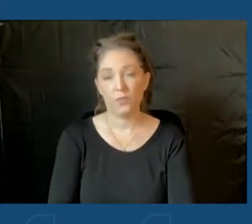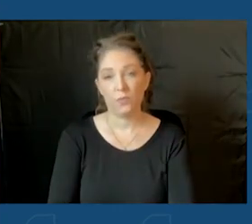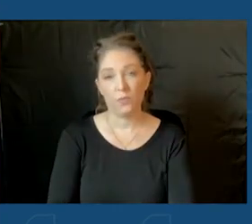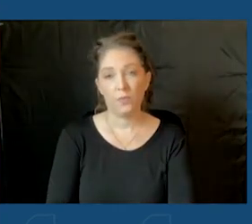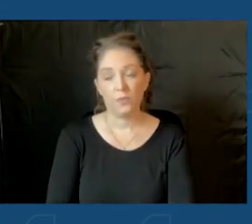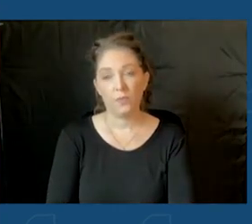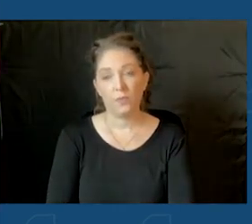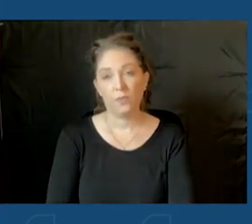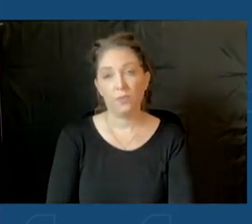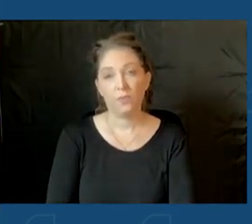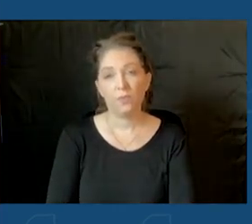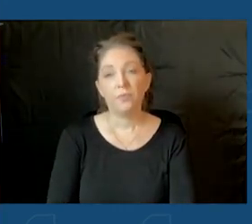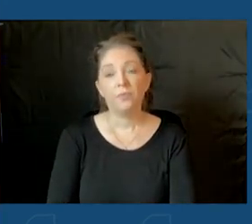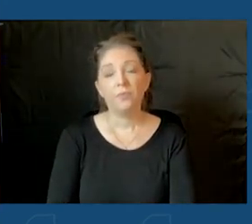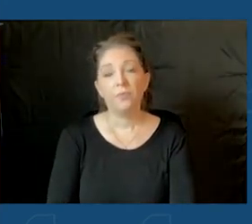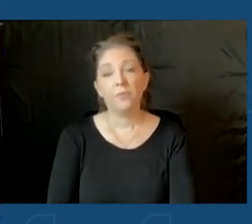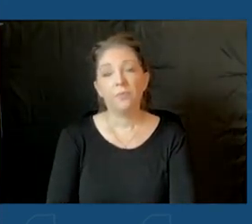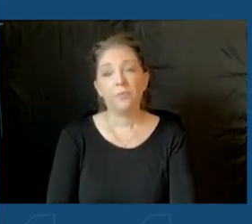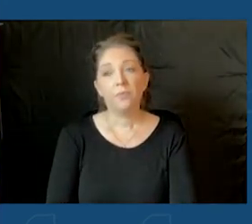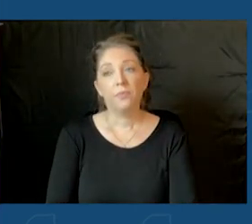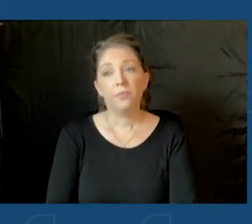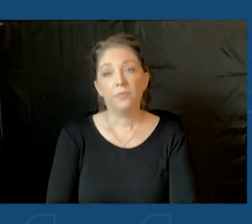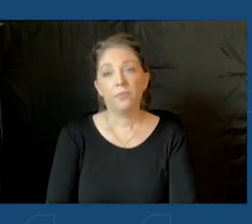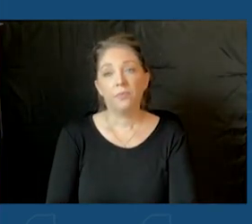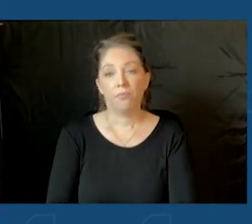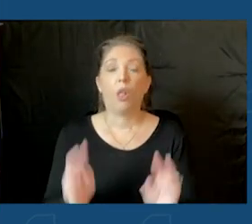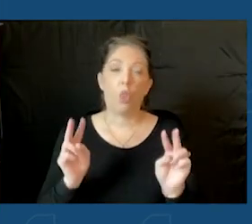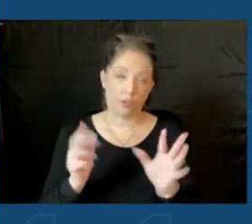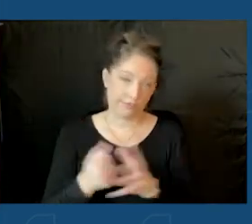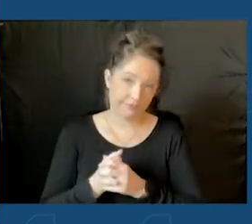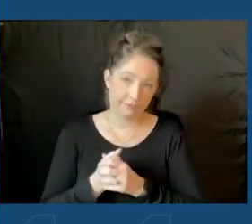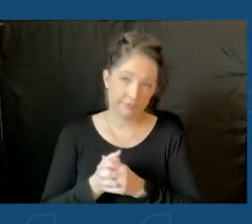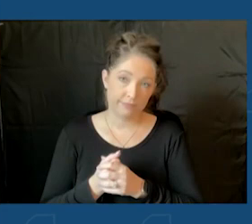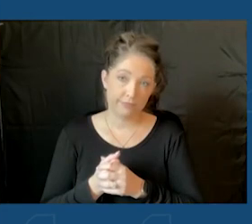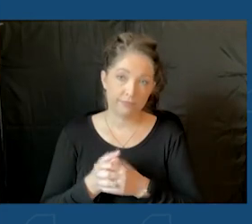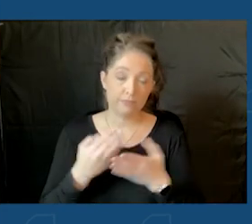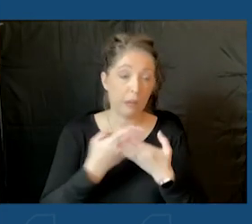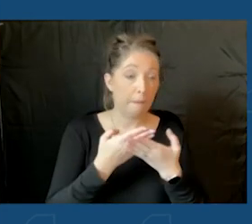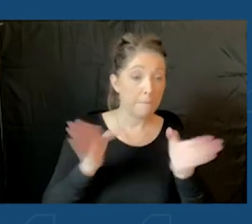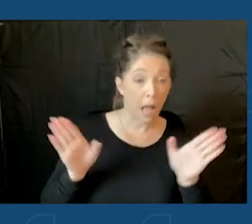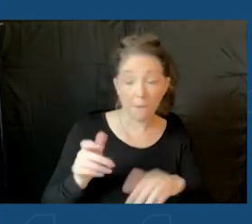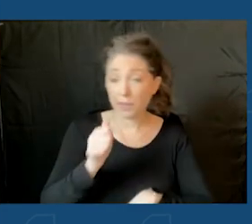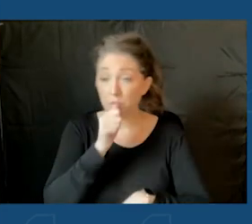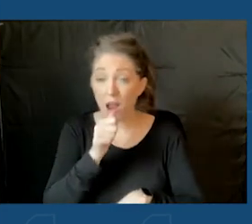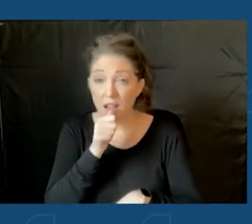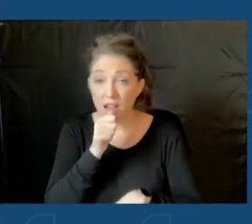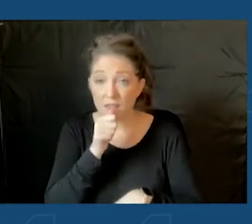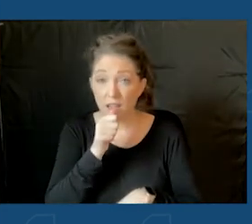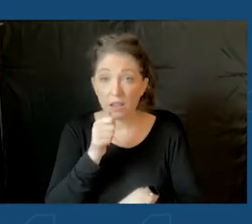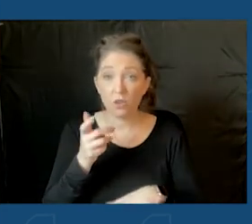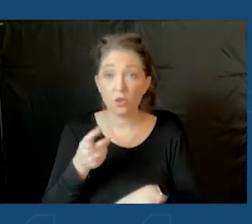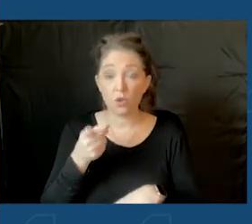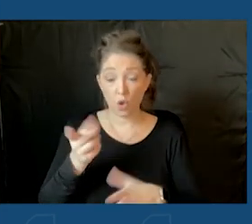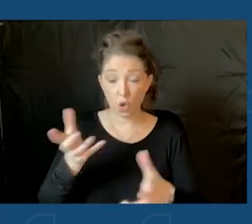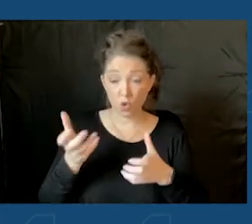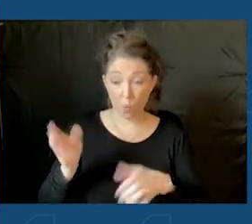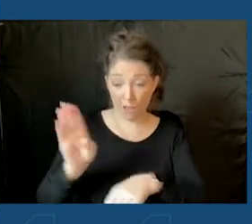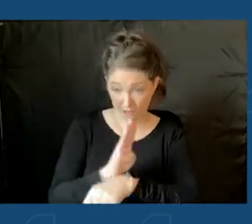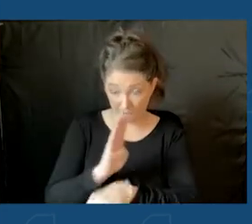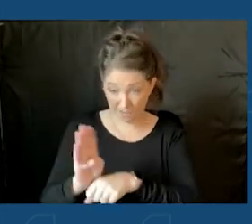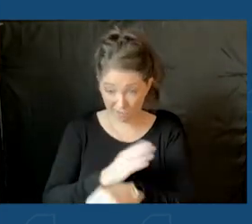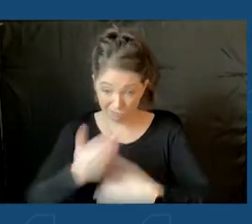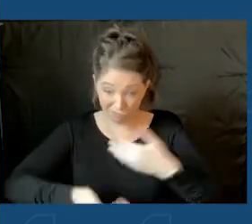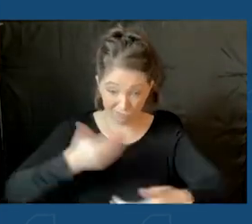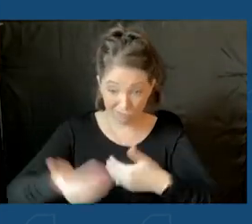And look, public, private, if you want to do business